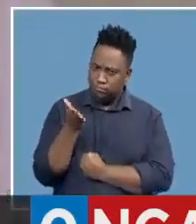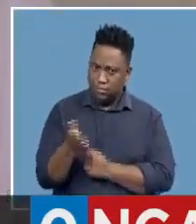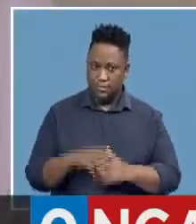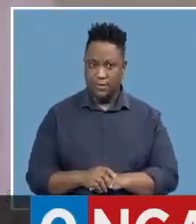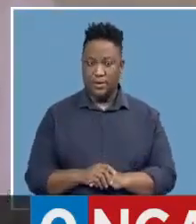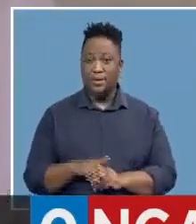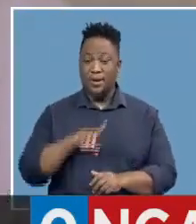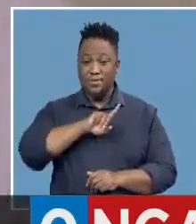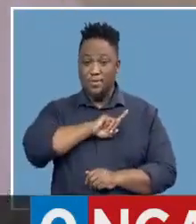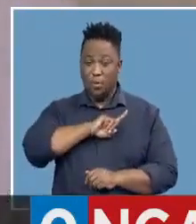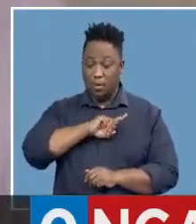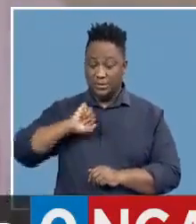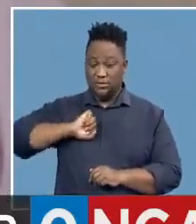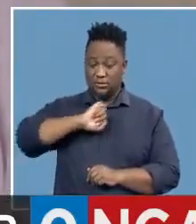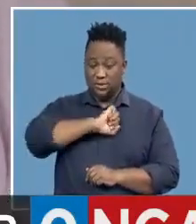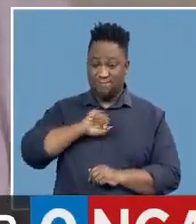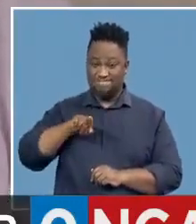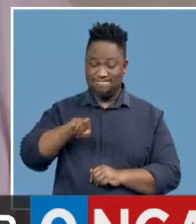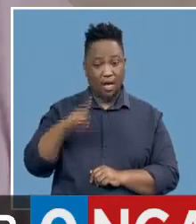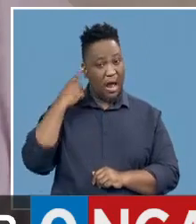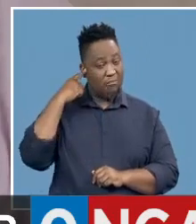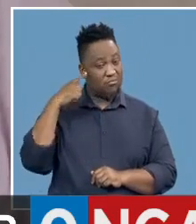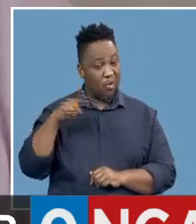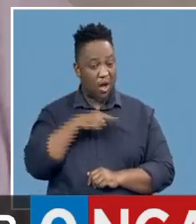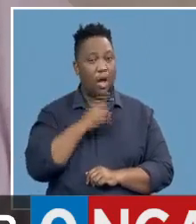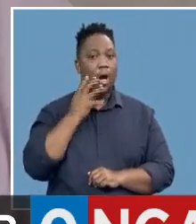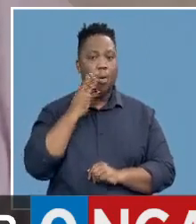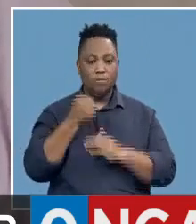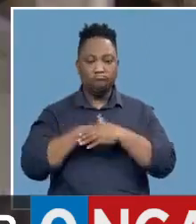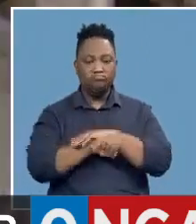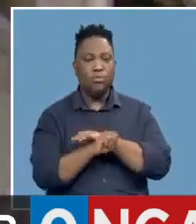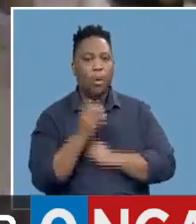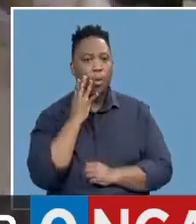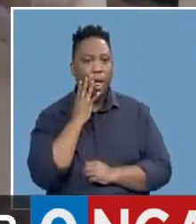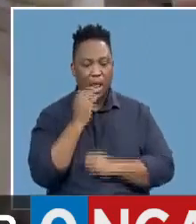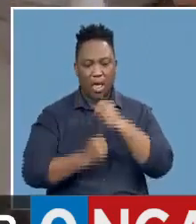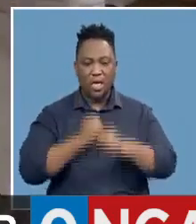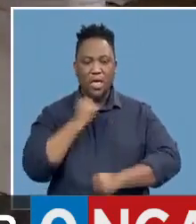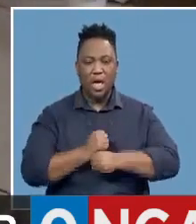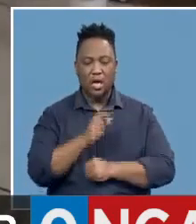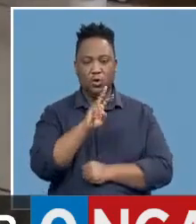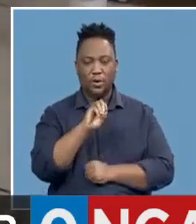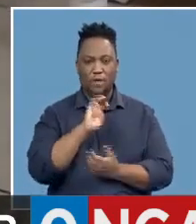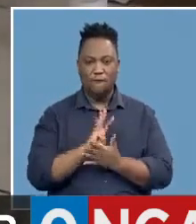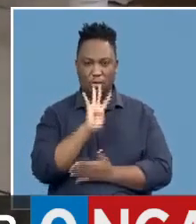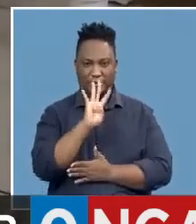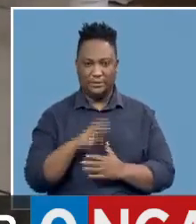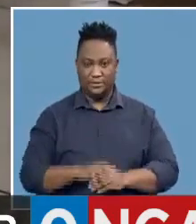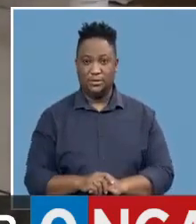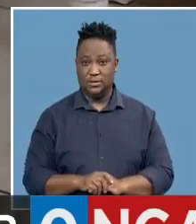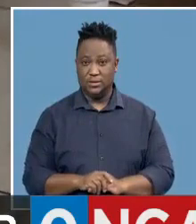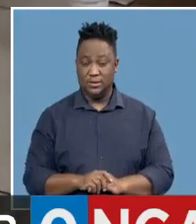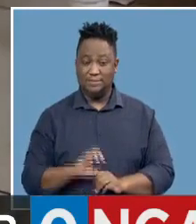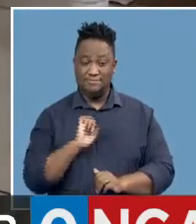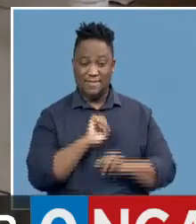staff at the Cecilia Makiwane Hospital were negligent when she gave birth in 2014. The 30-year-old says her life